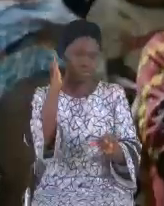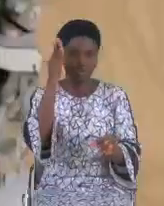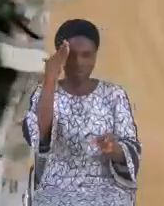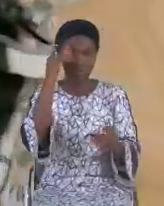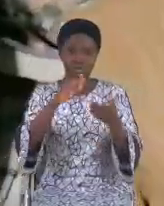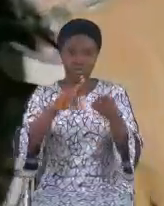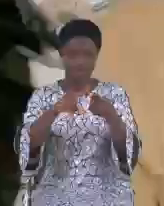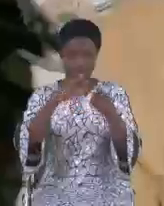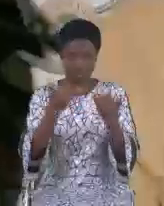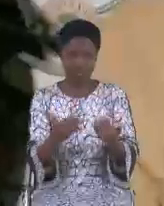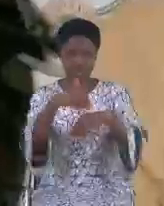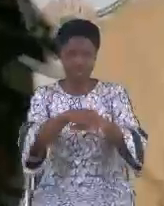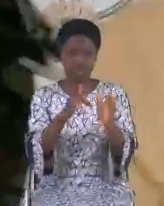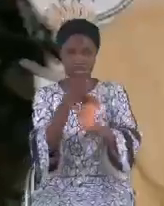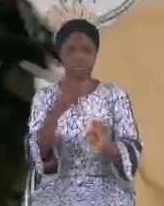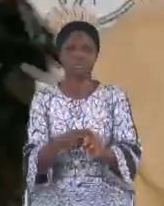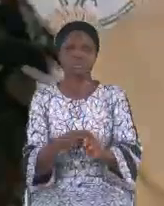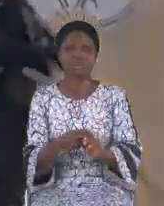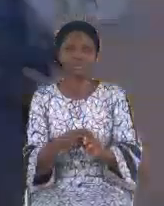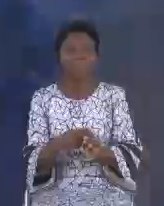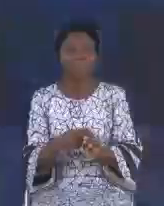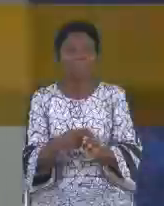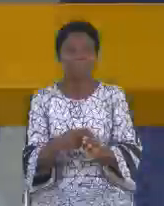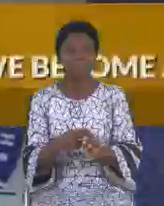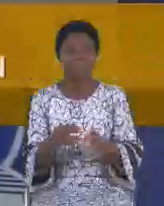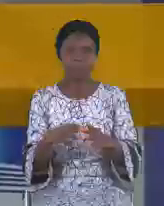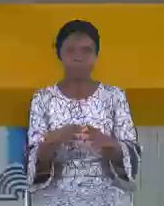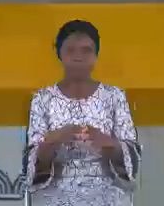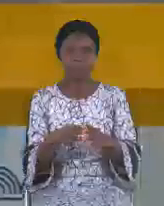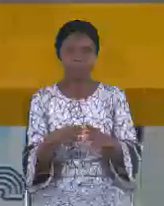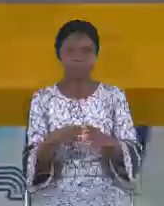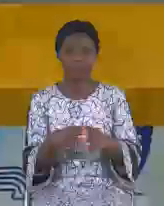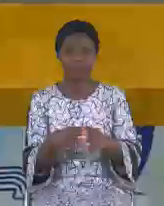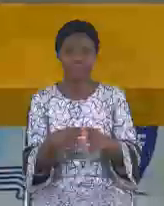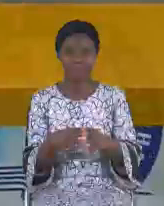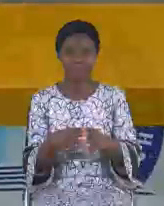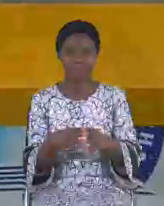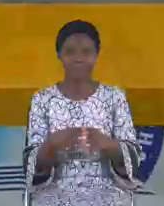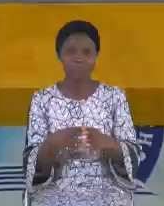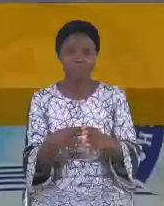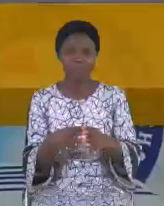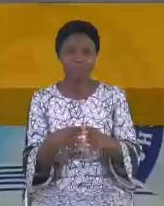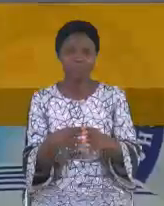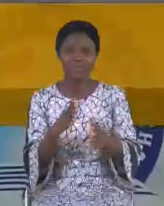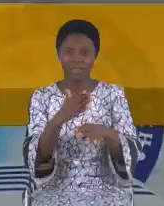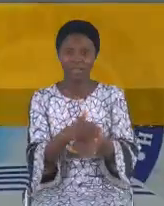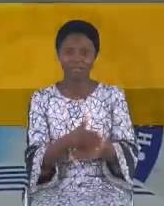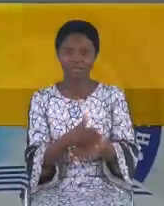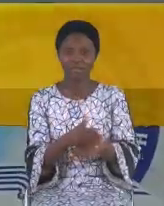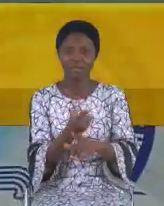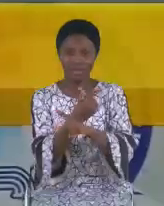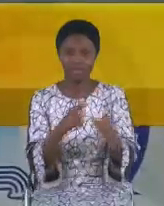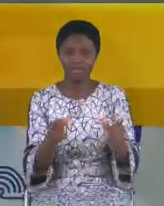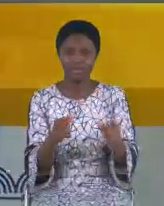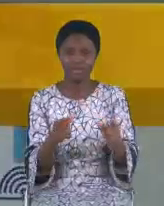name. Realize what we become after liberation.